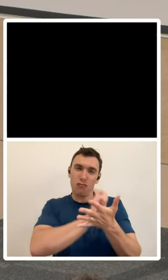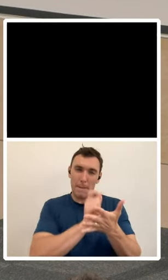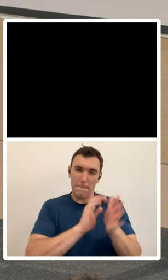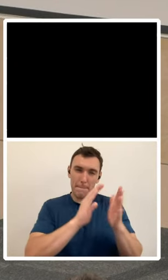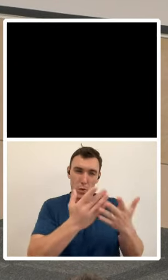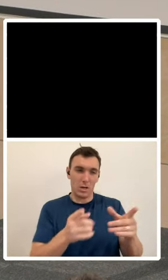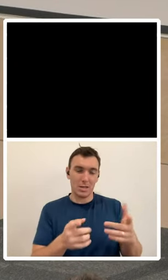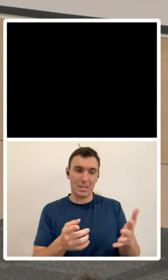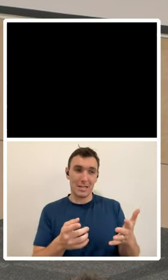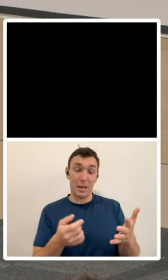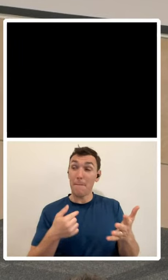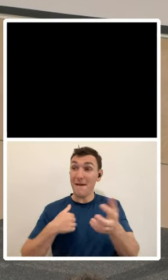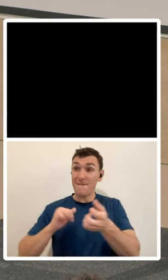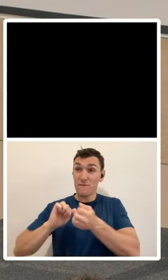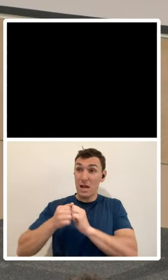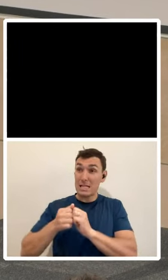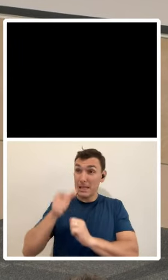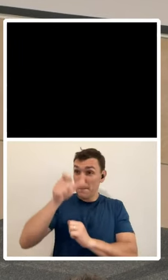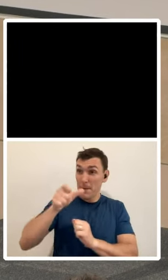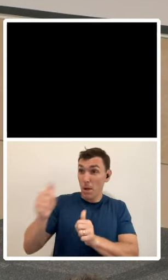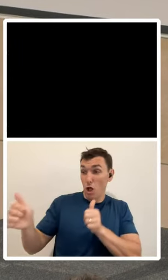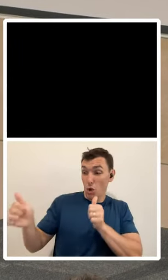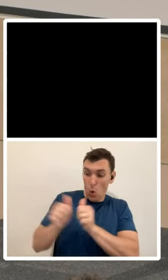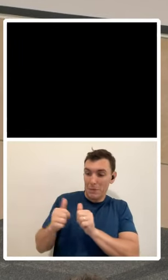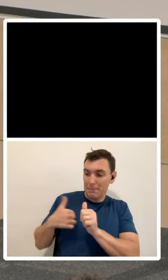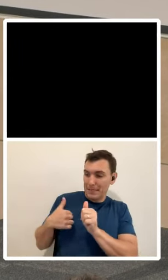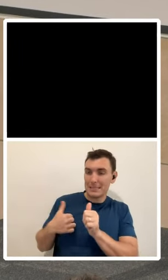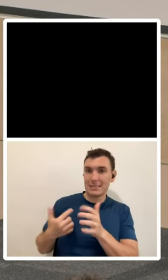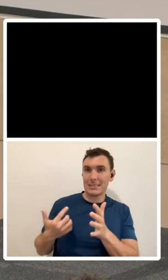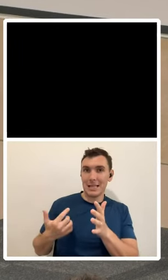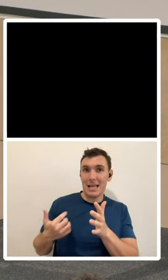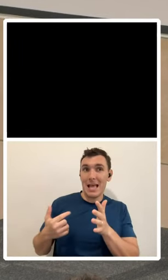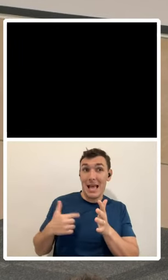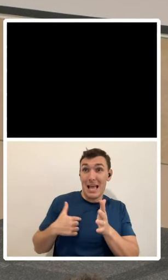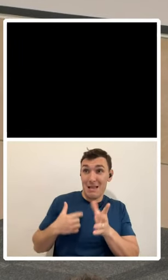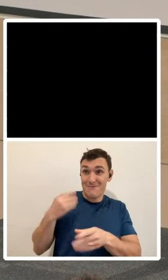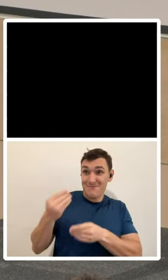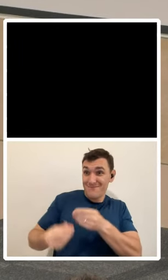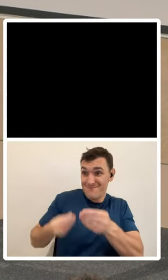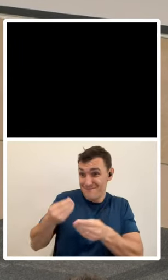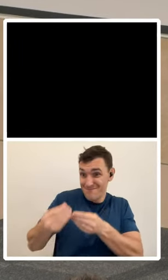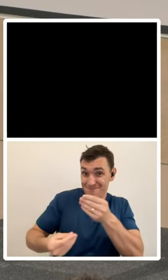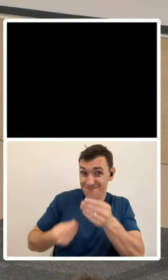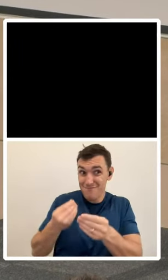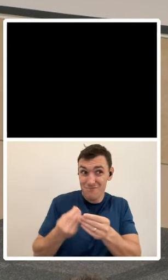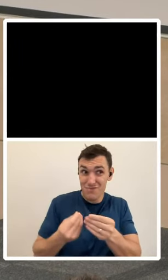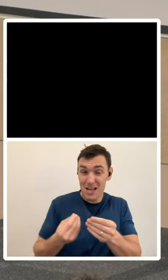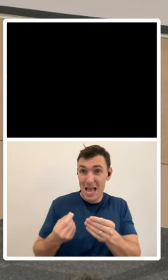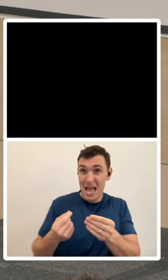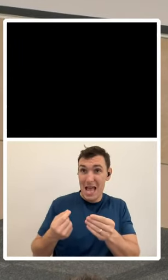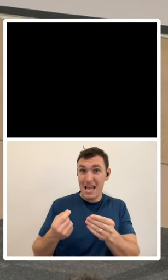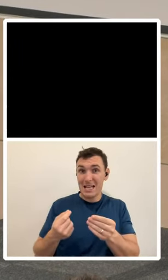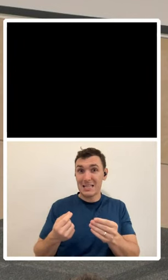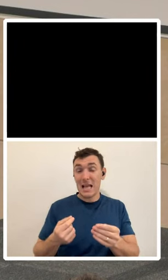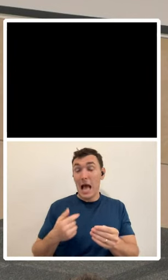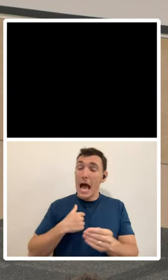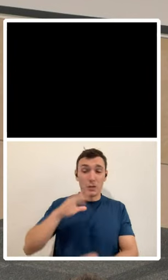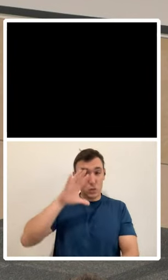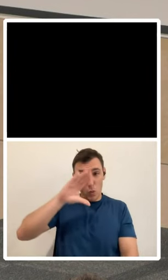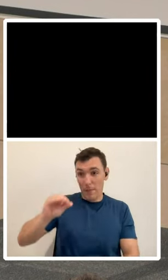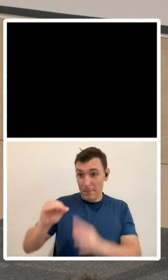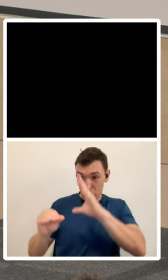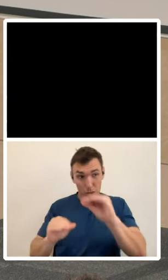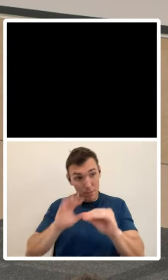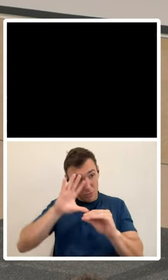obviously, like, Harry is in the book quite personally, and even someone like JB is in the book quite personally. And I did my best to speak to them. I spoke to Wizard as well and just said, you know, this is it.